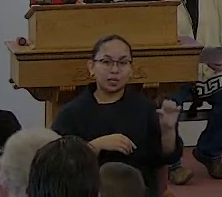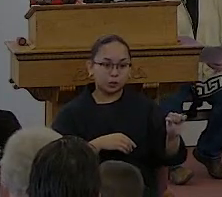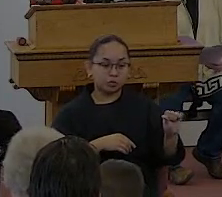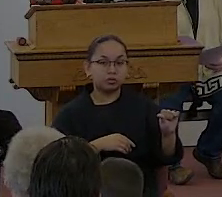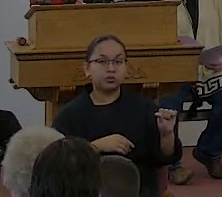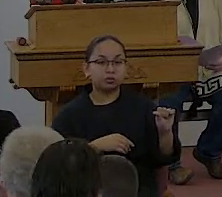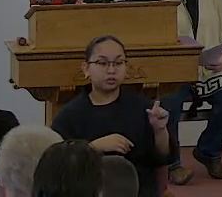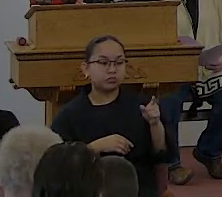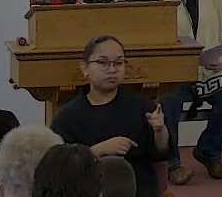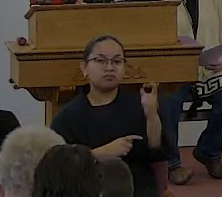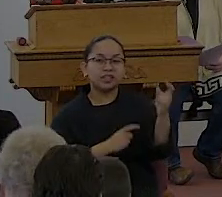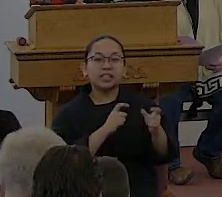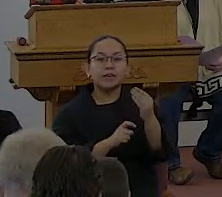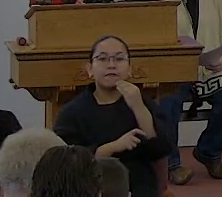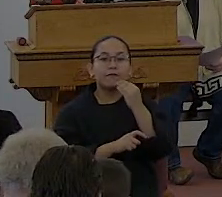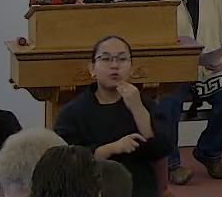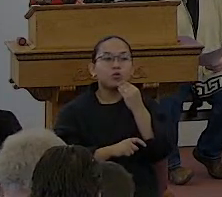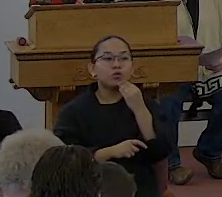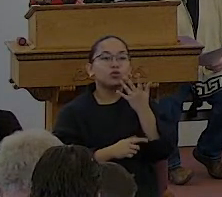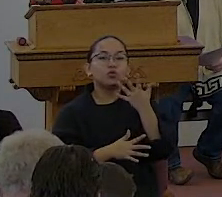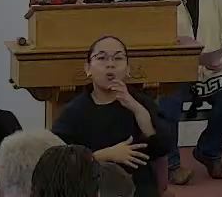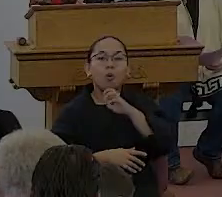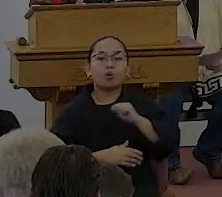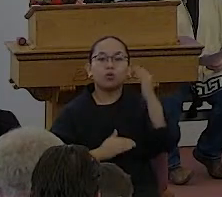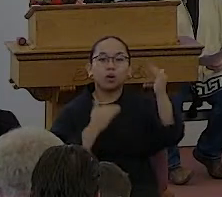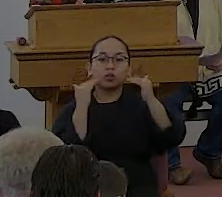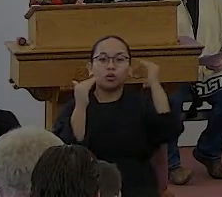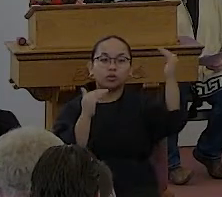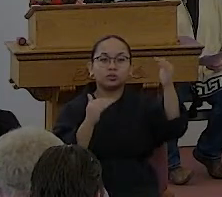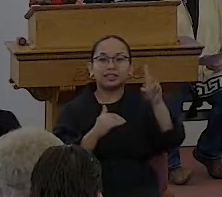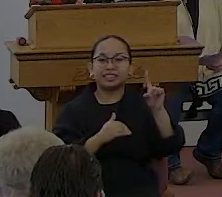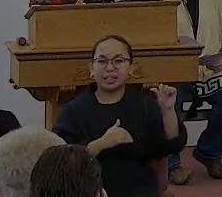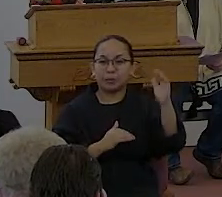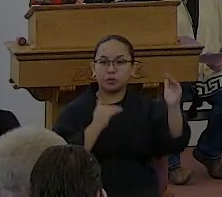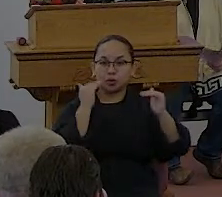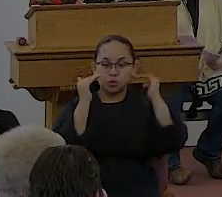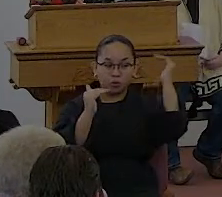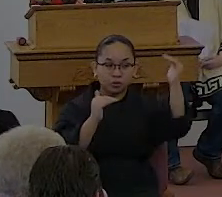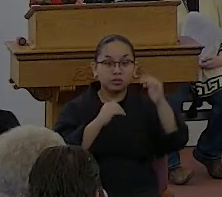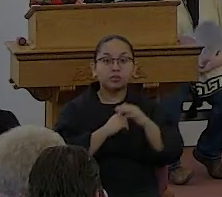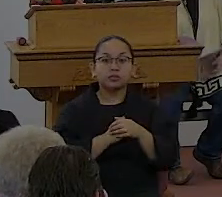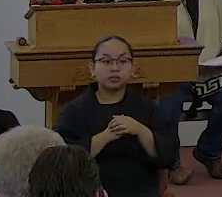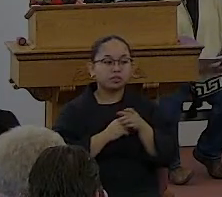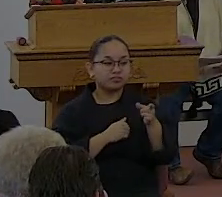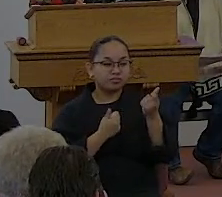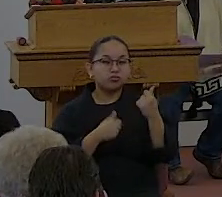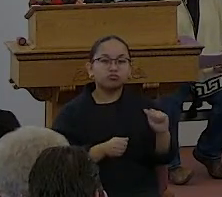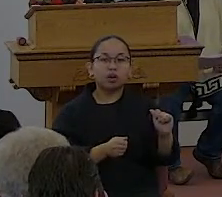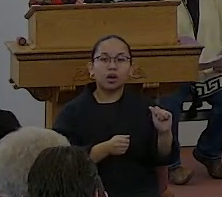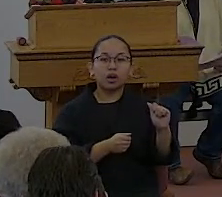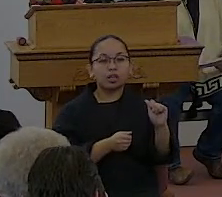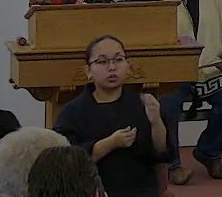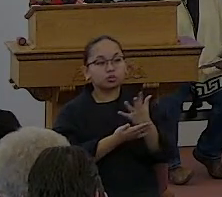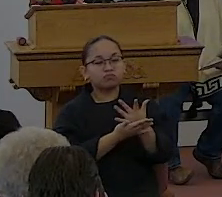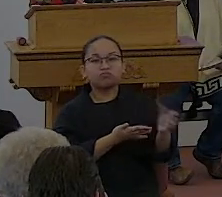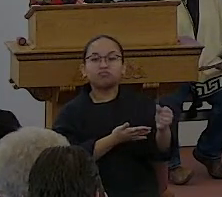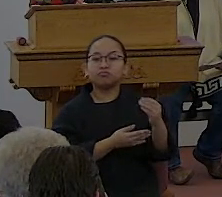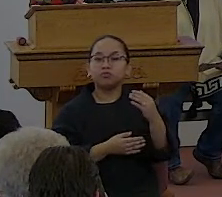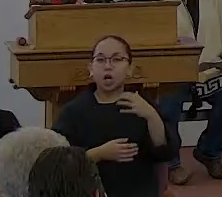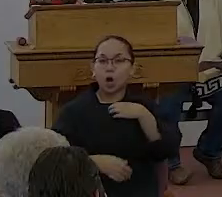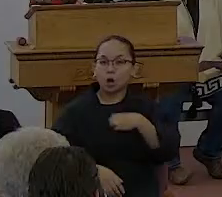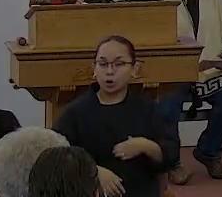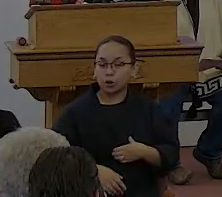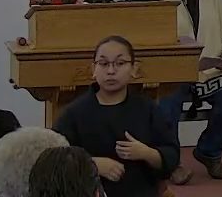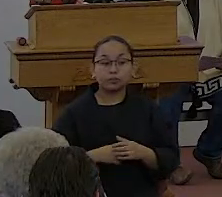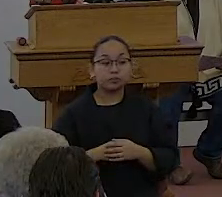and disabled adults, and supports programs that address the root cause of hunger. And although we do support